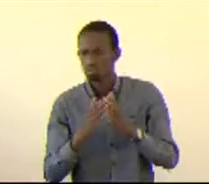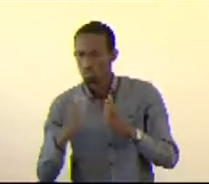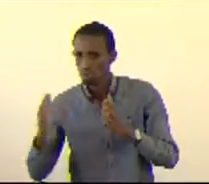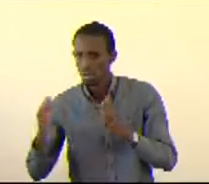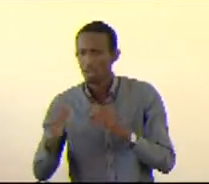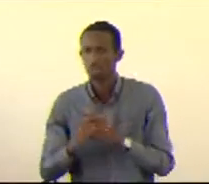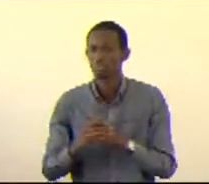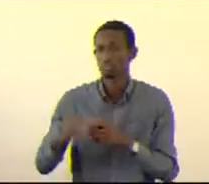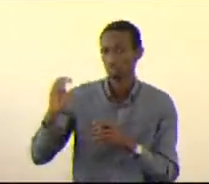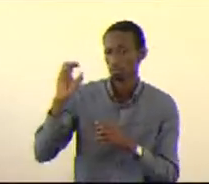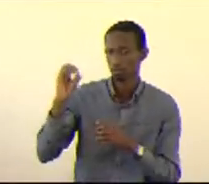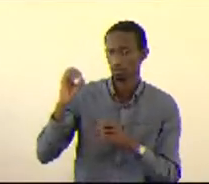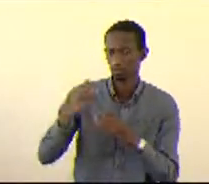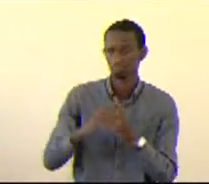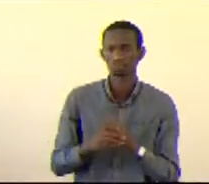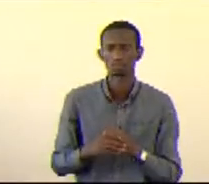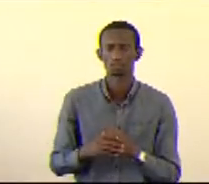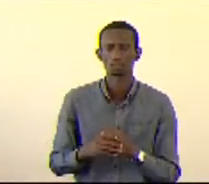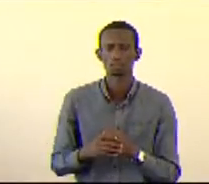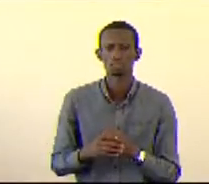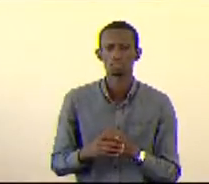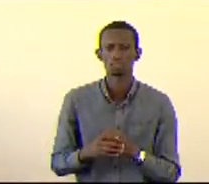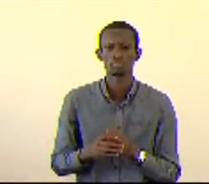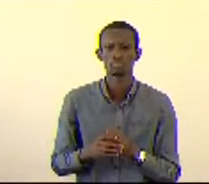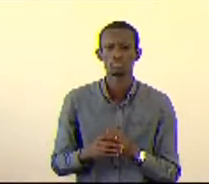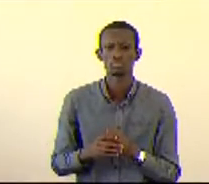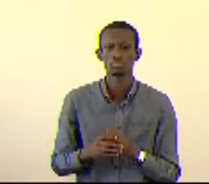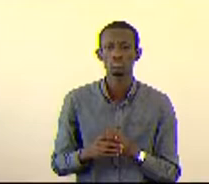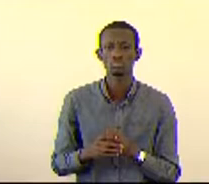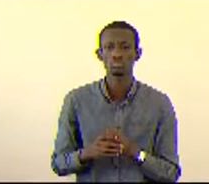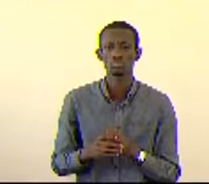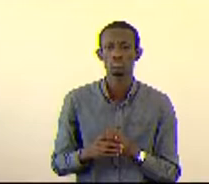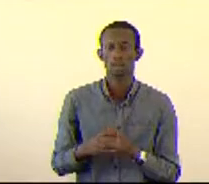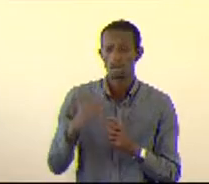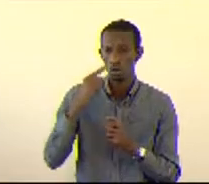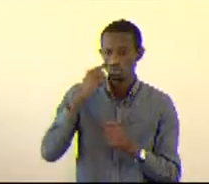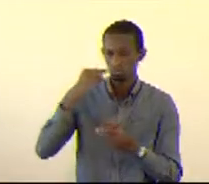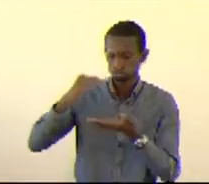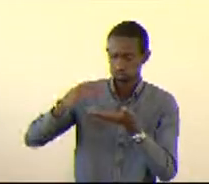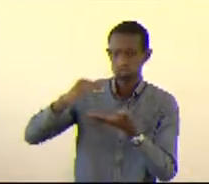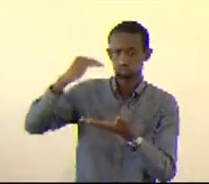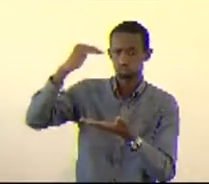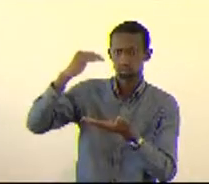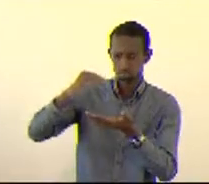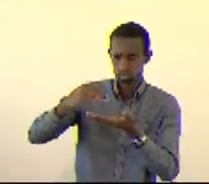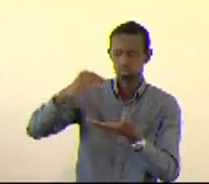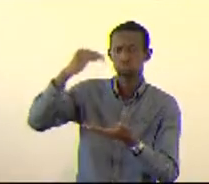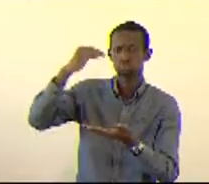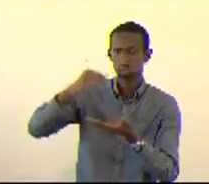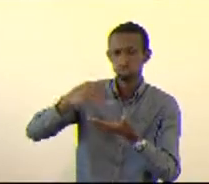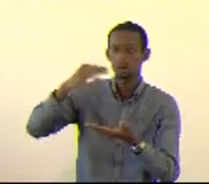to zero, the state of matter which we have here is solid, okay? Solid, because this is solid